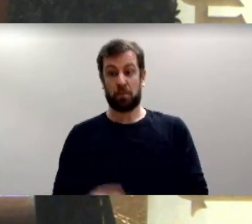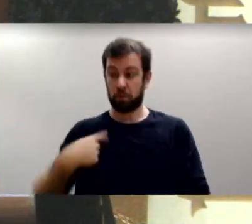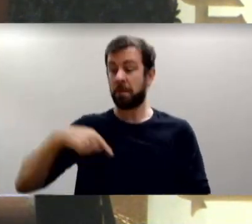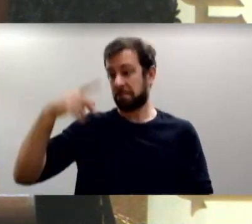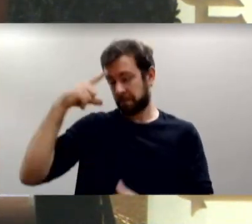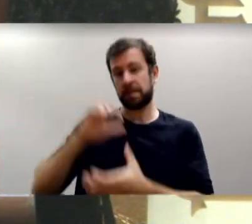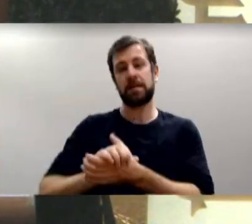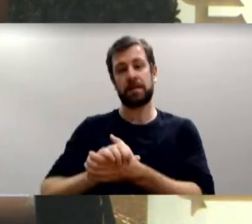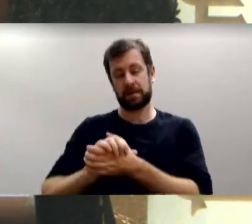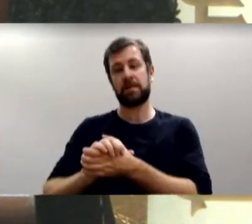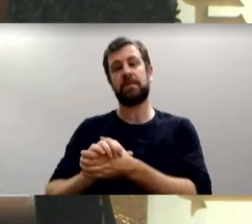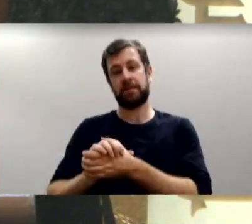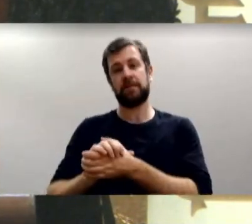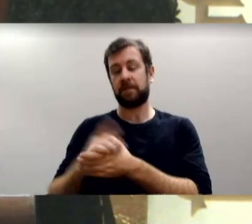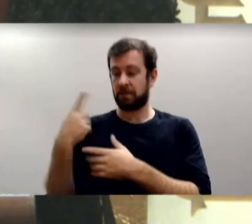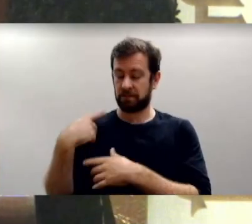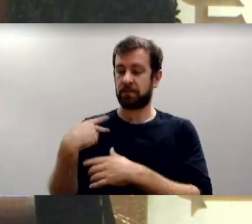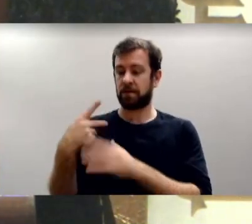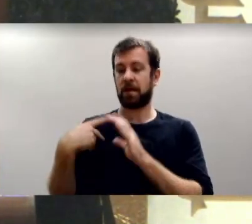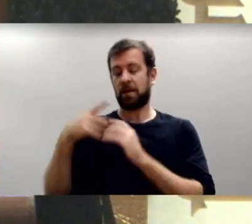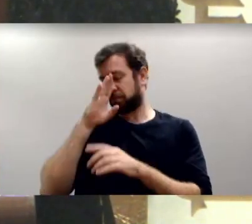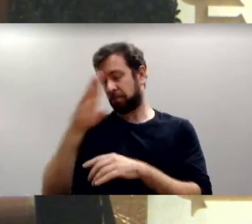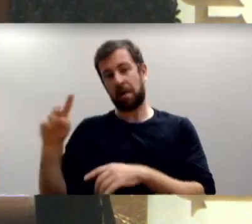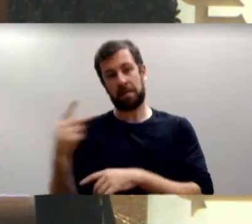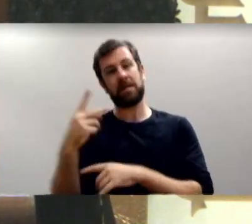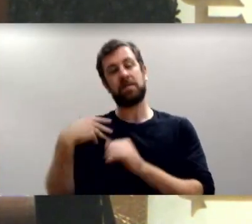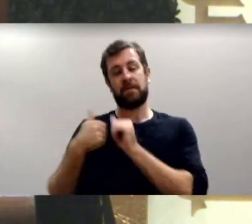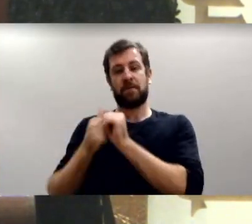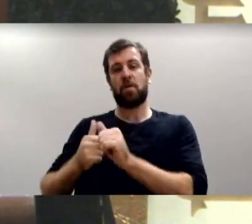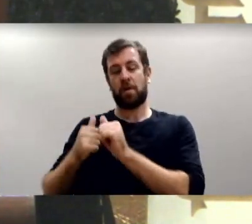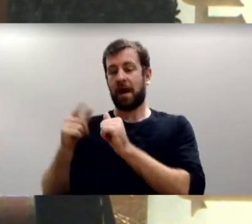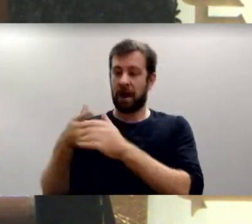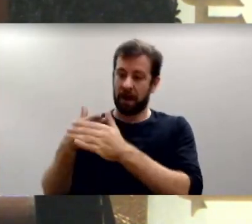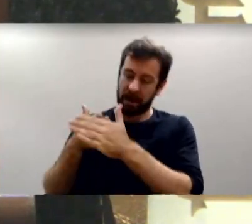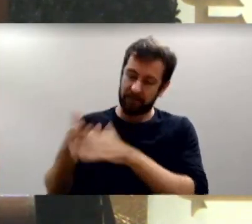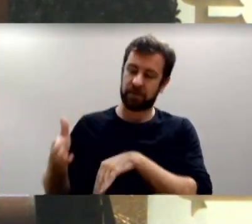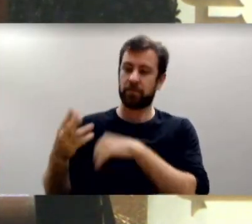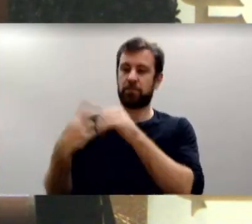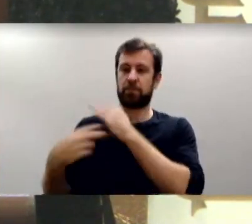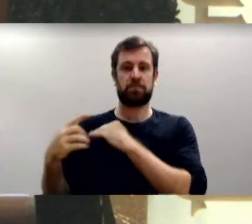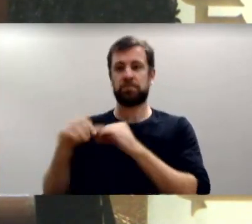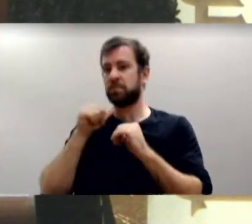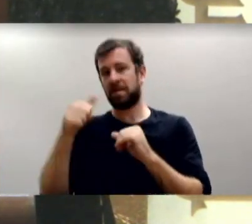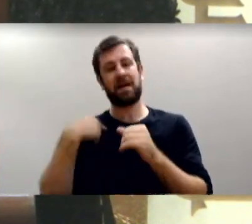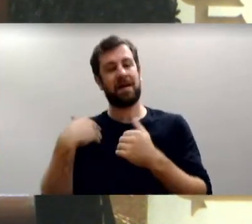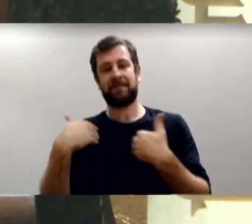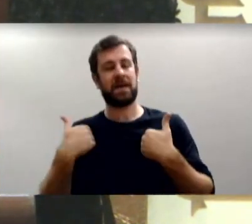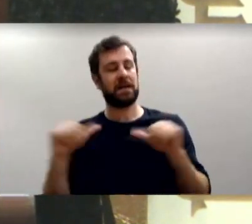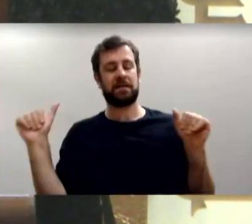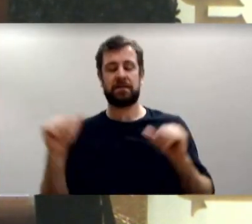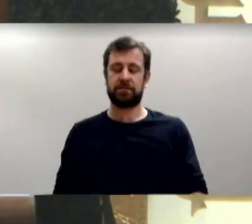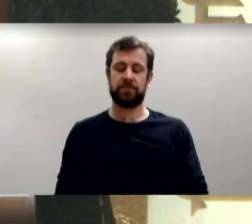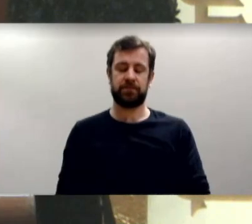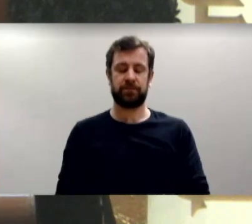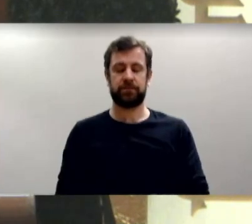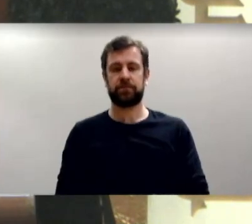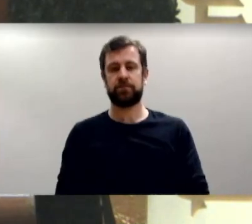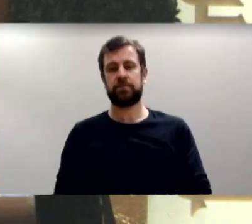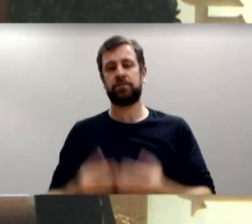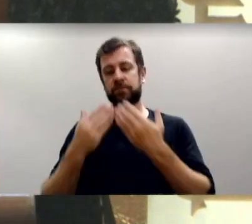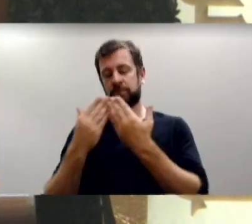Rasulullah, even though there is not a single ayat in the Da'wat Zul Ashira which spells that out. Salawat padhne ek baar aur.